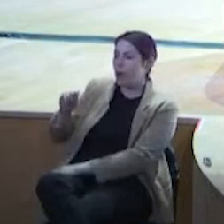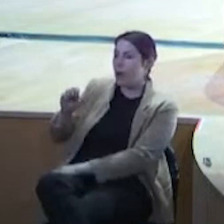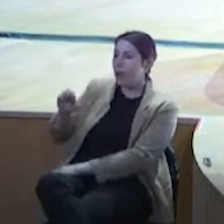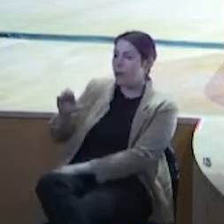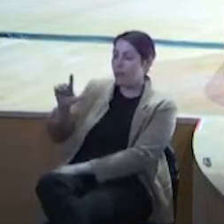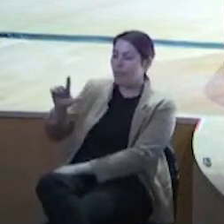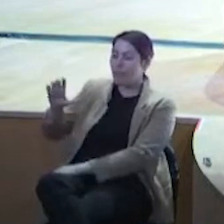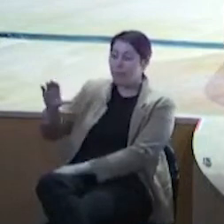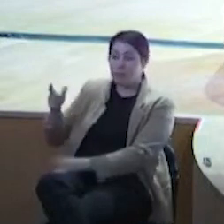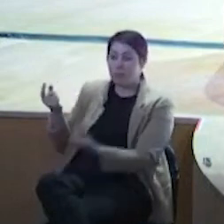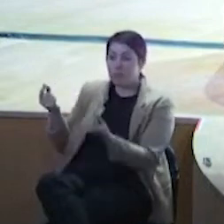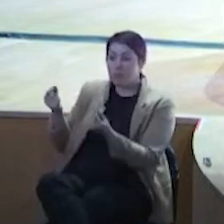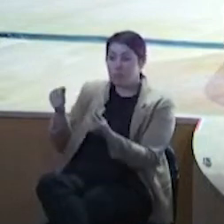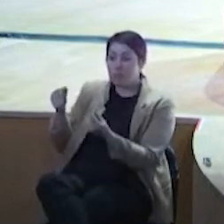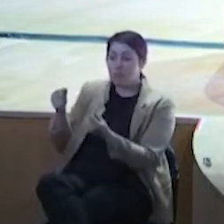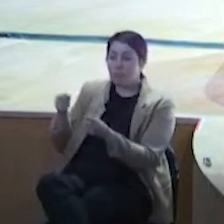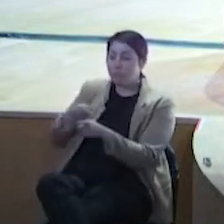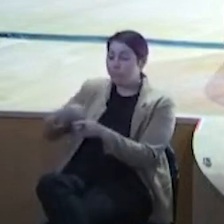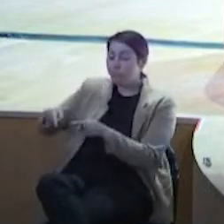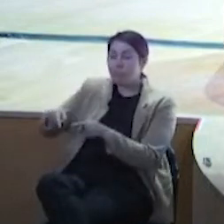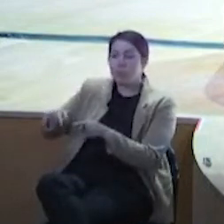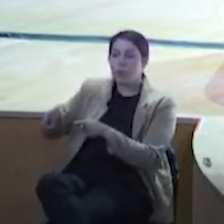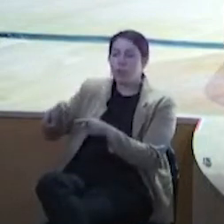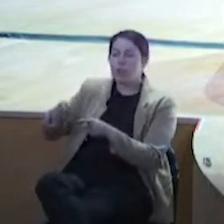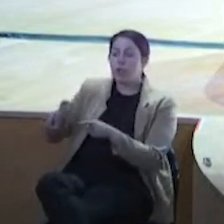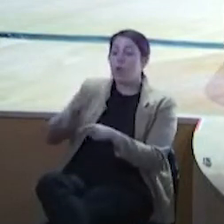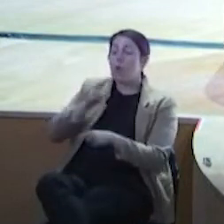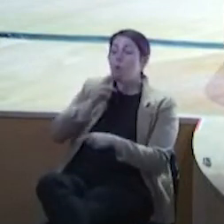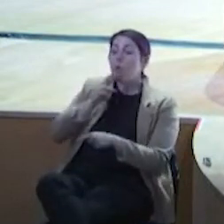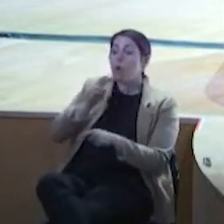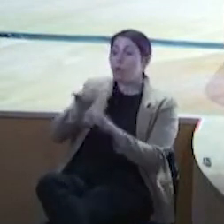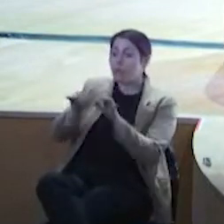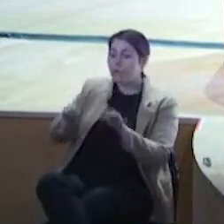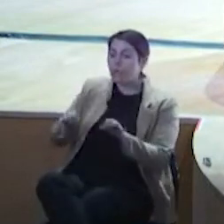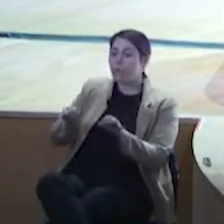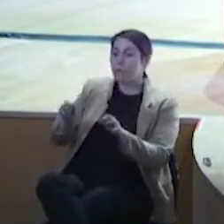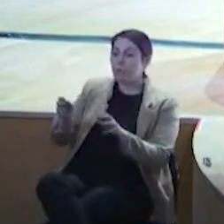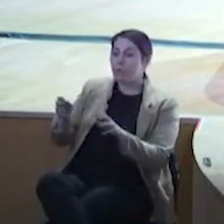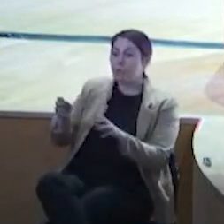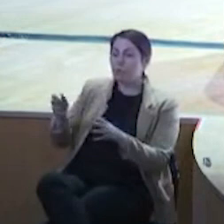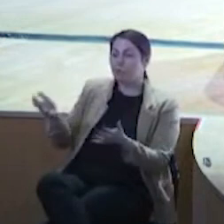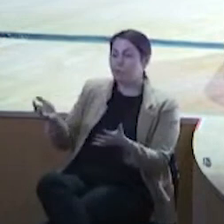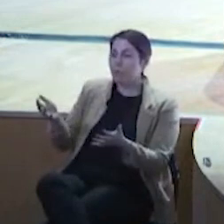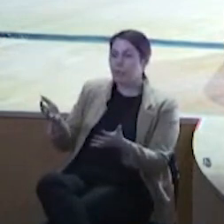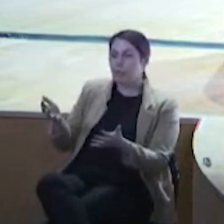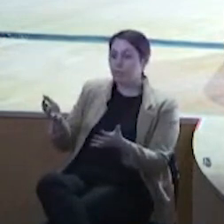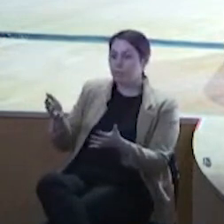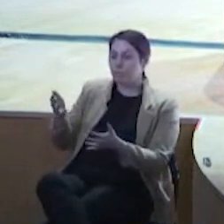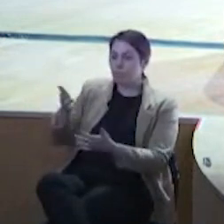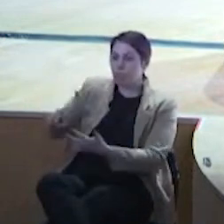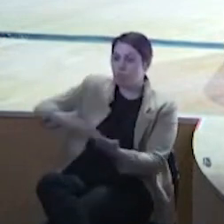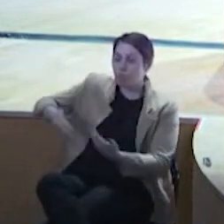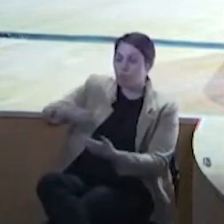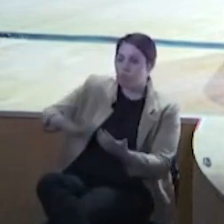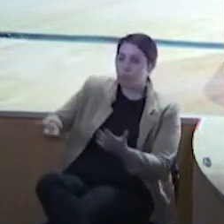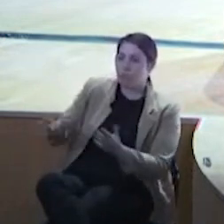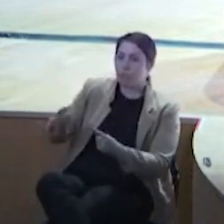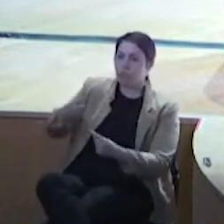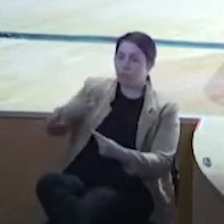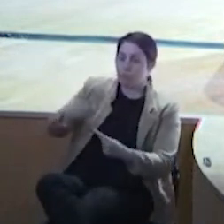LLC specializes in building recirculating water systems where we raise both fish and